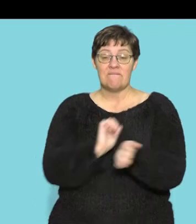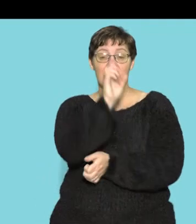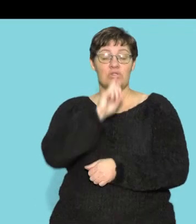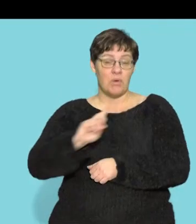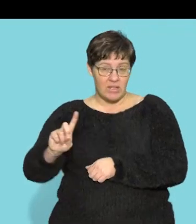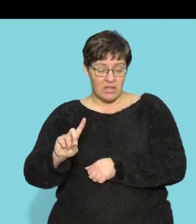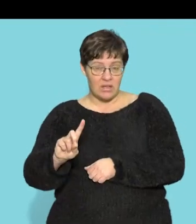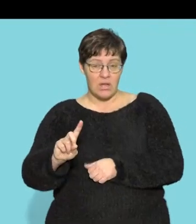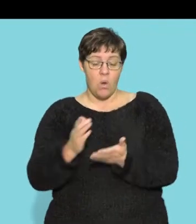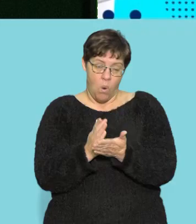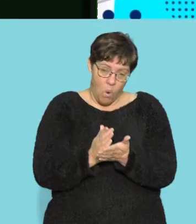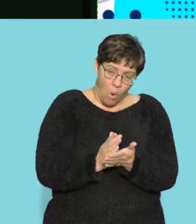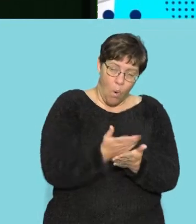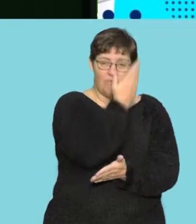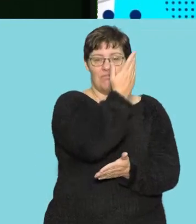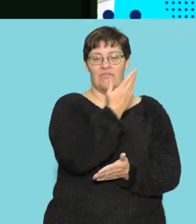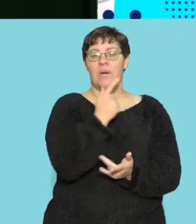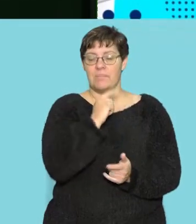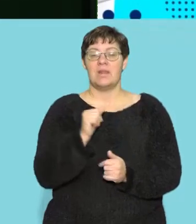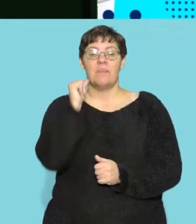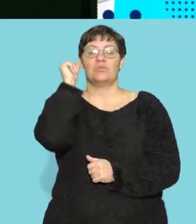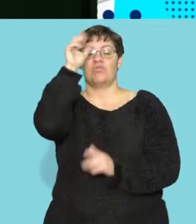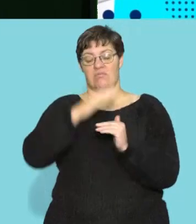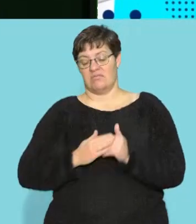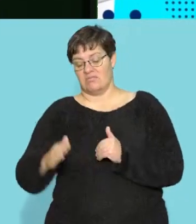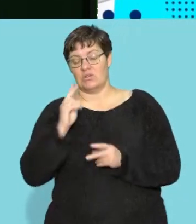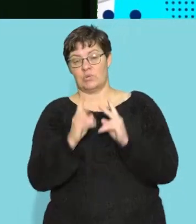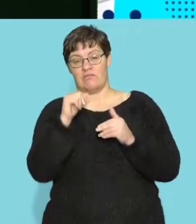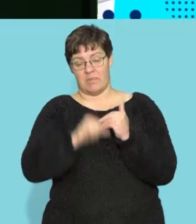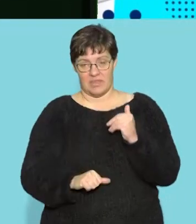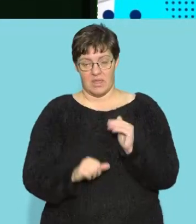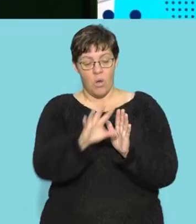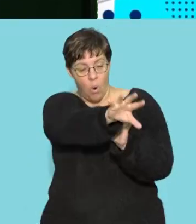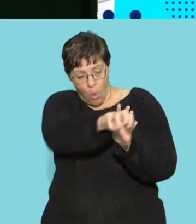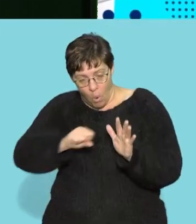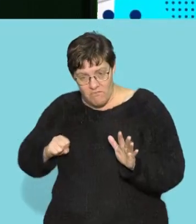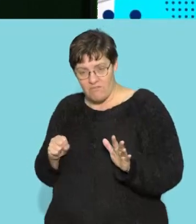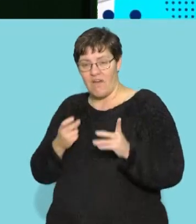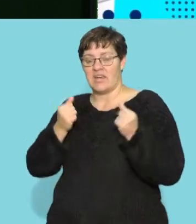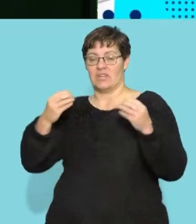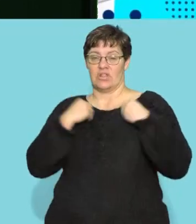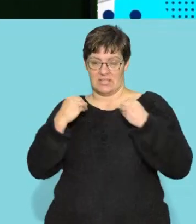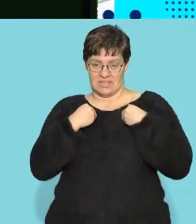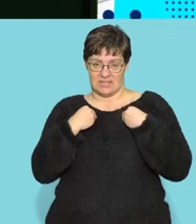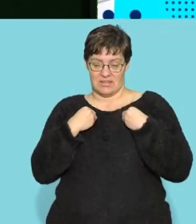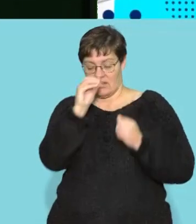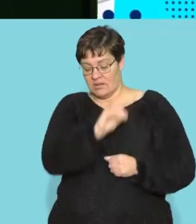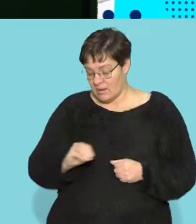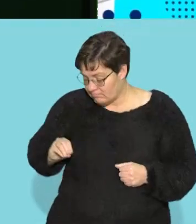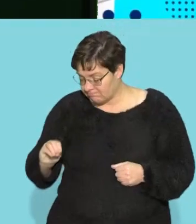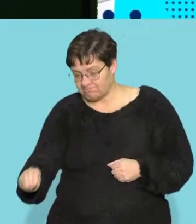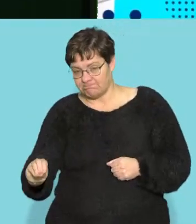We remove the portion that's maturing within 12 months. We take it out of the financial asset and we place it